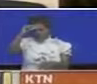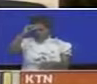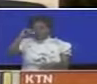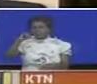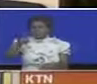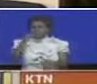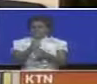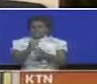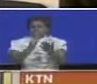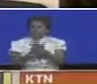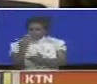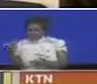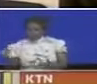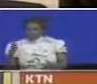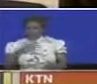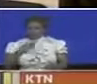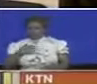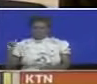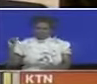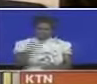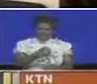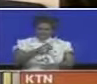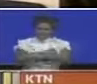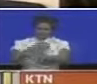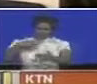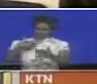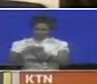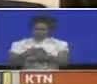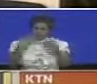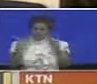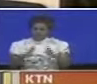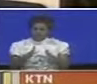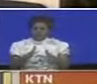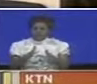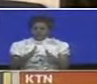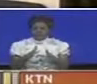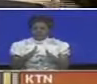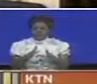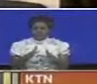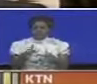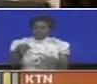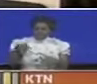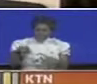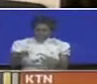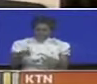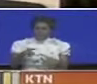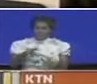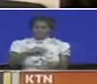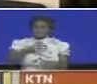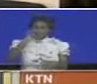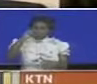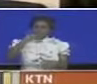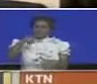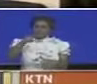to ensure that our children remain in school until they're 18 years. For obvious reasons, they will have matured, they will